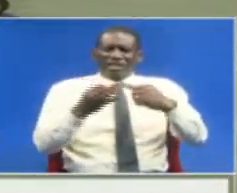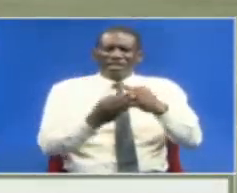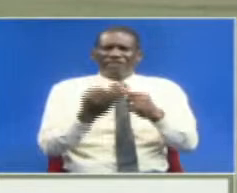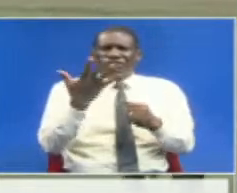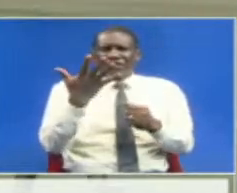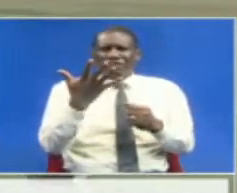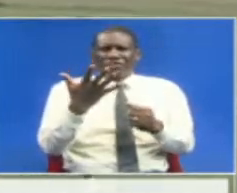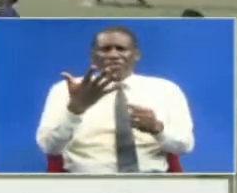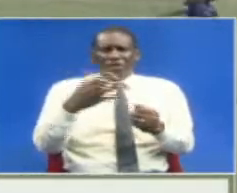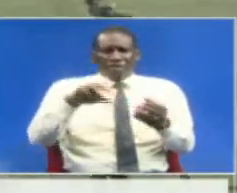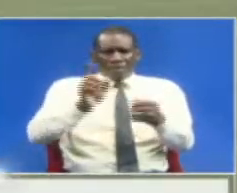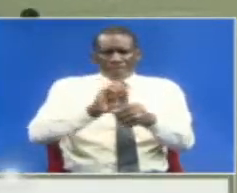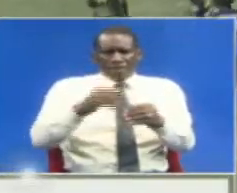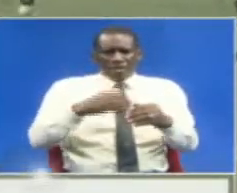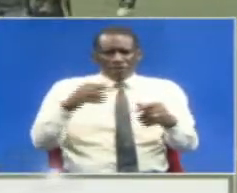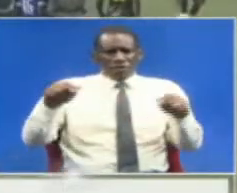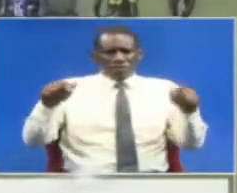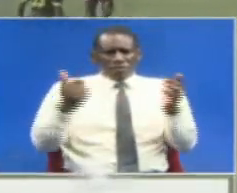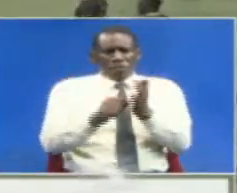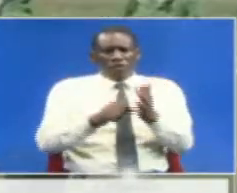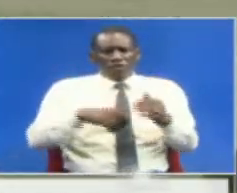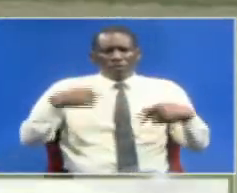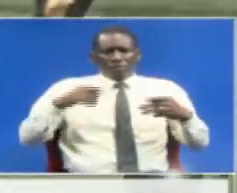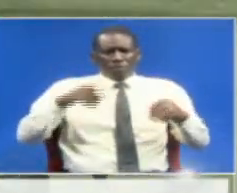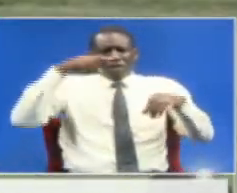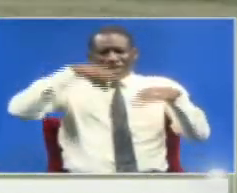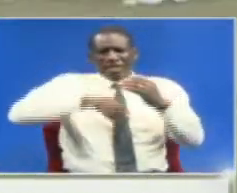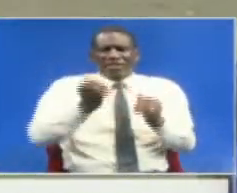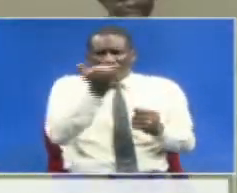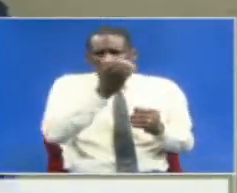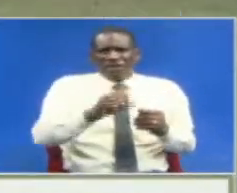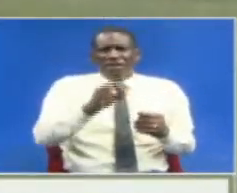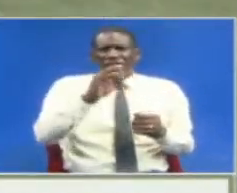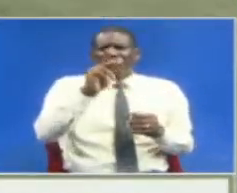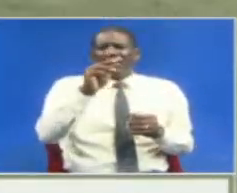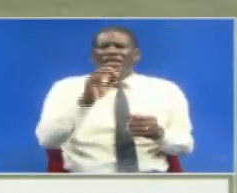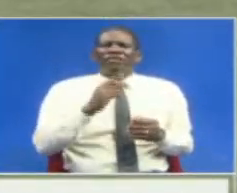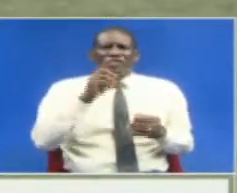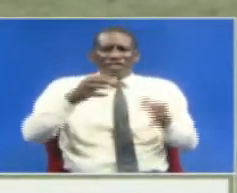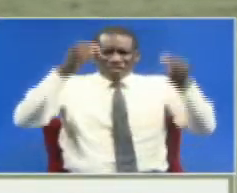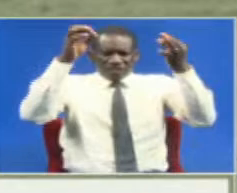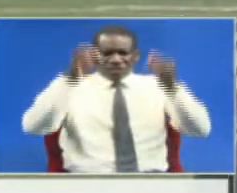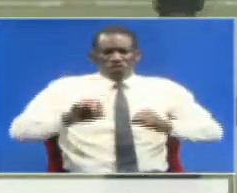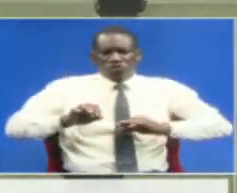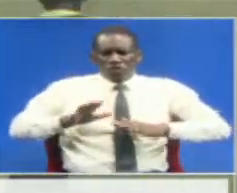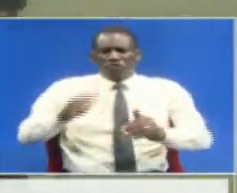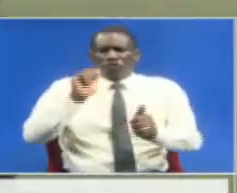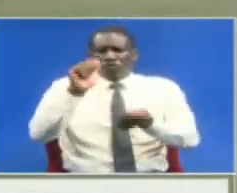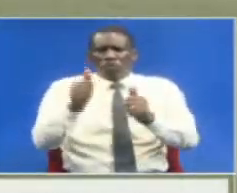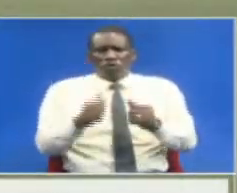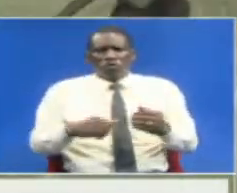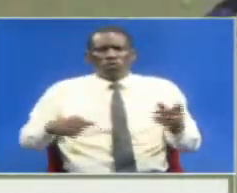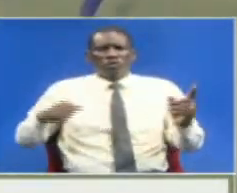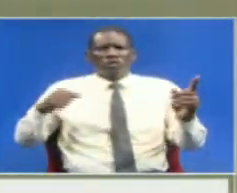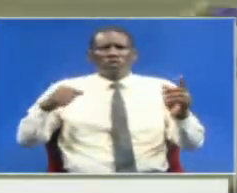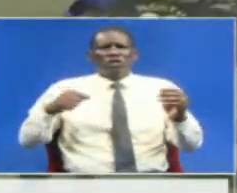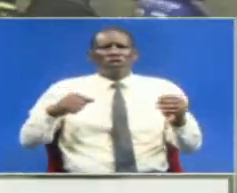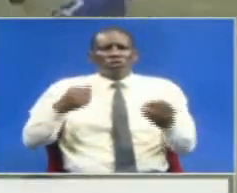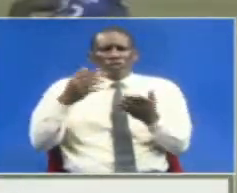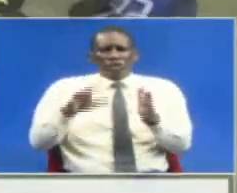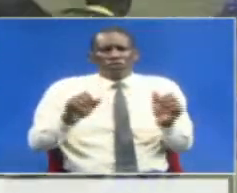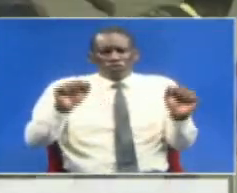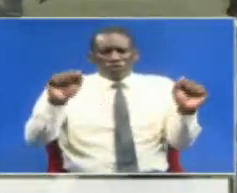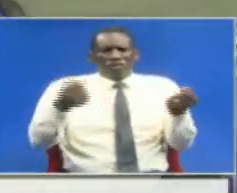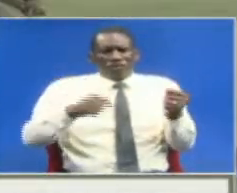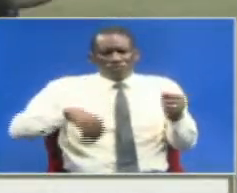crowd trouble after fans invaded the pitch. FKF have stated that the decision to abandon the match was arrived at to guarantee the safety of the